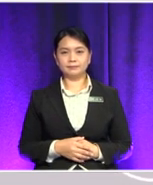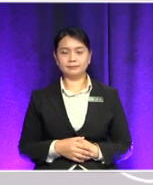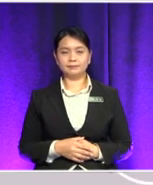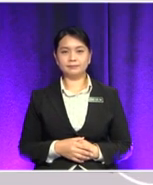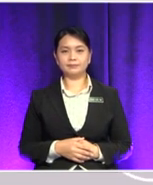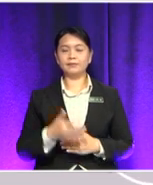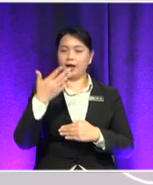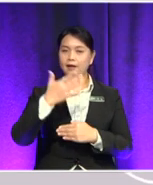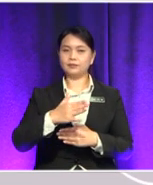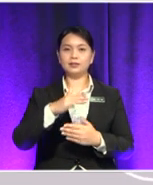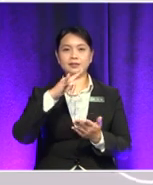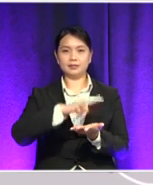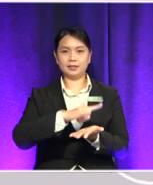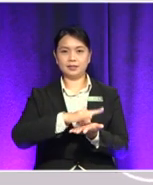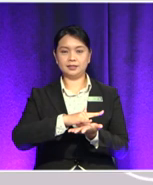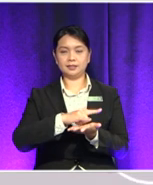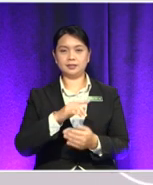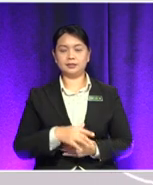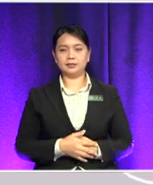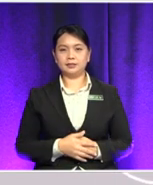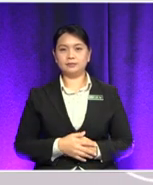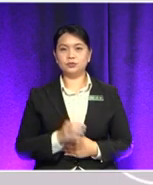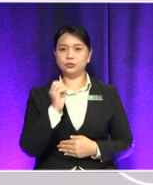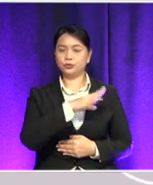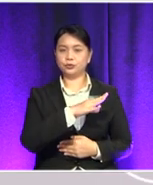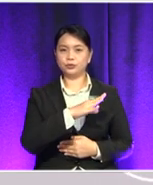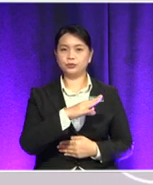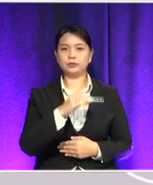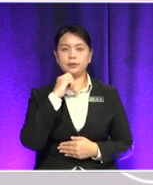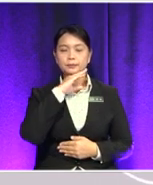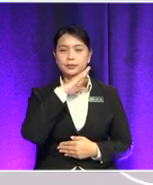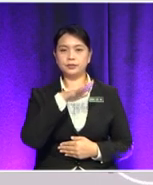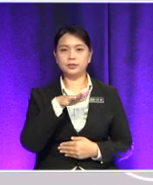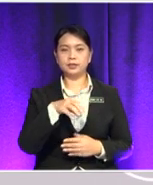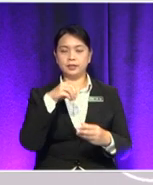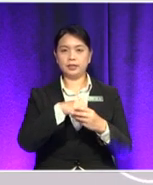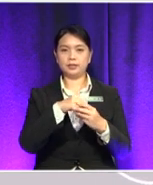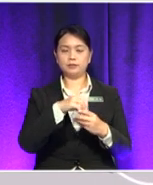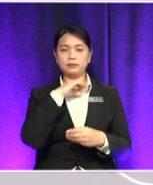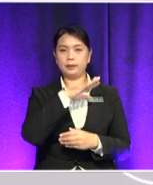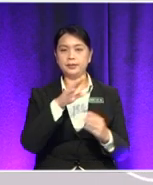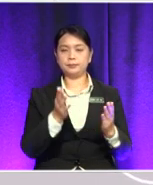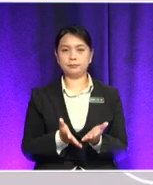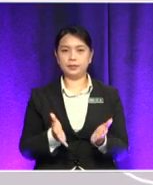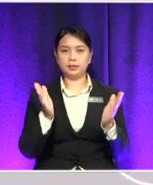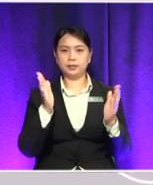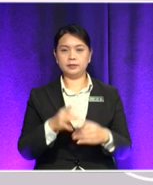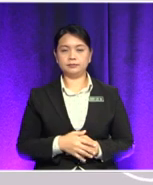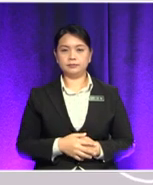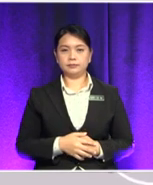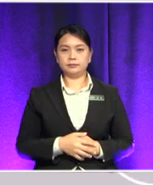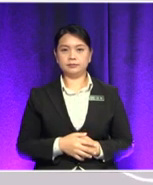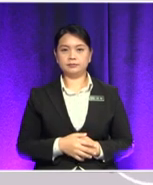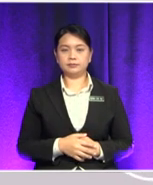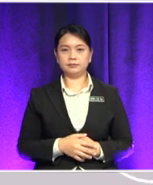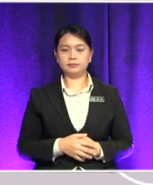After that, lazy to throw your litter in the rubbish bin can be the biggest source of litter. Furthermore, carelessness in taking care of